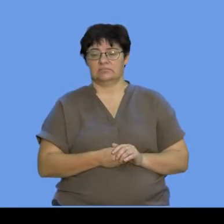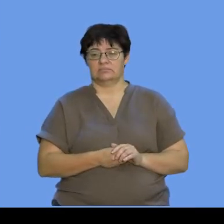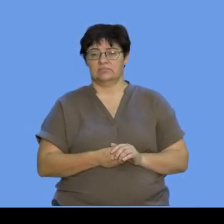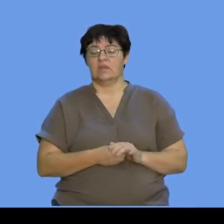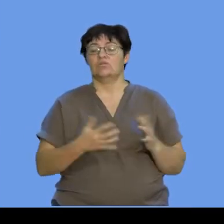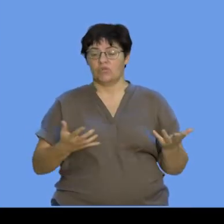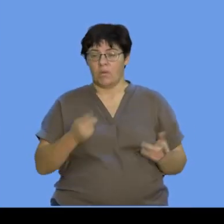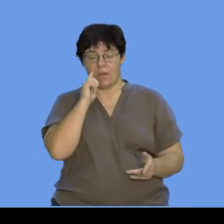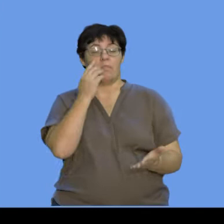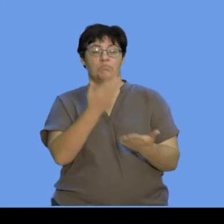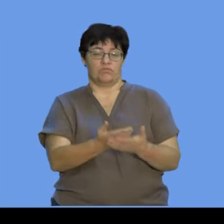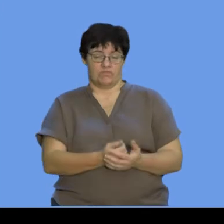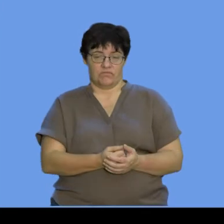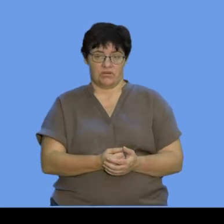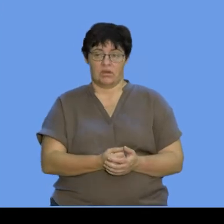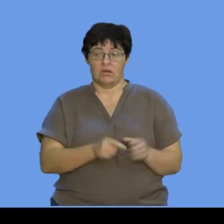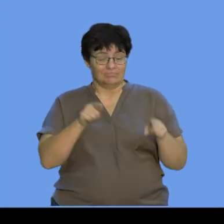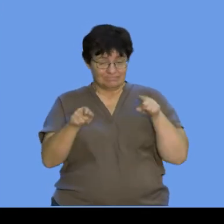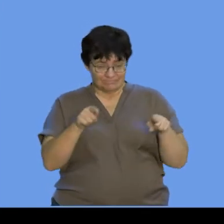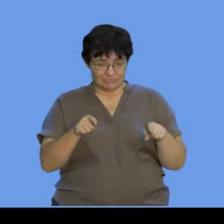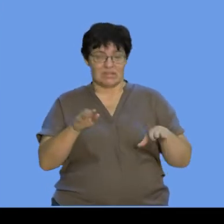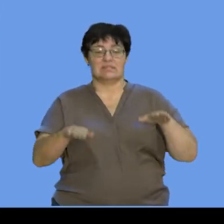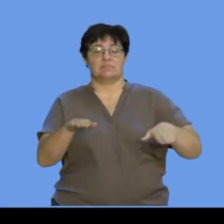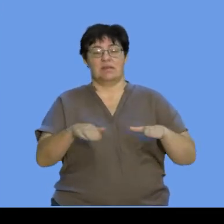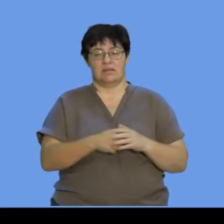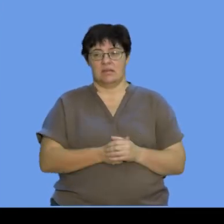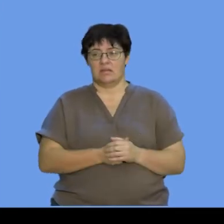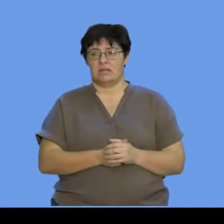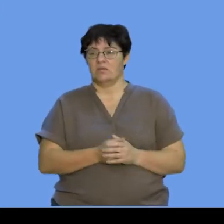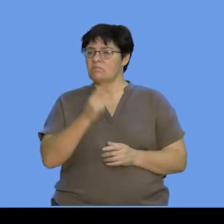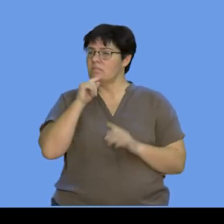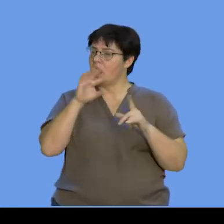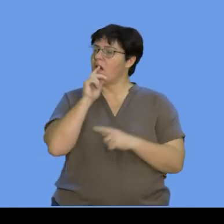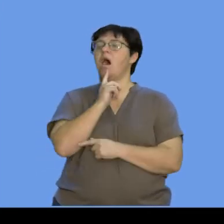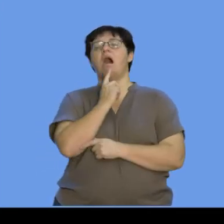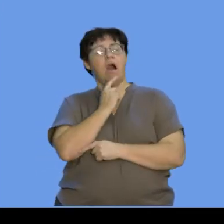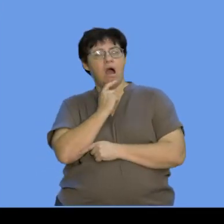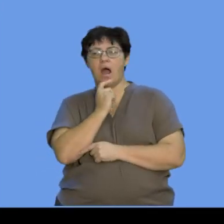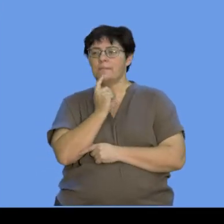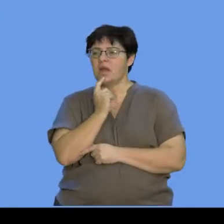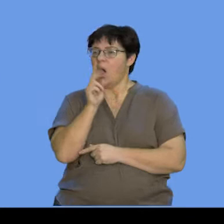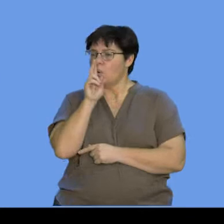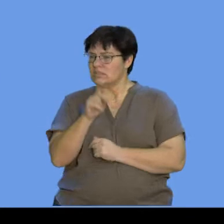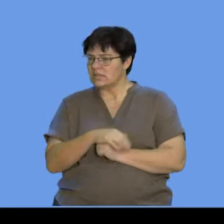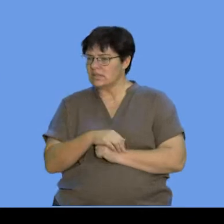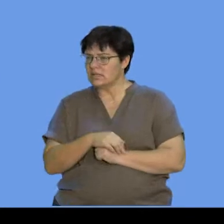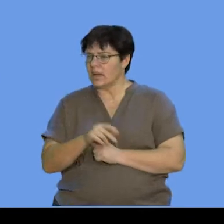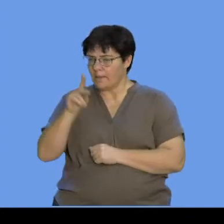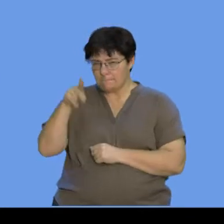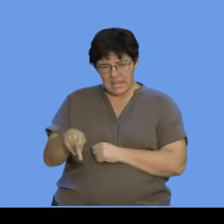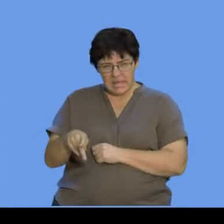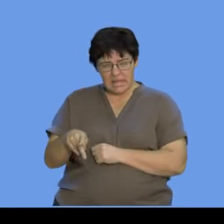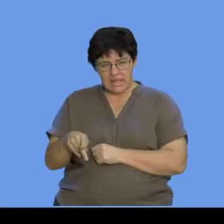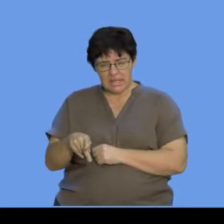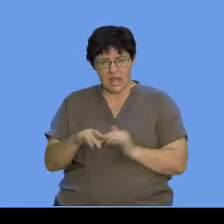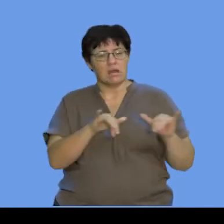one there. So I must prove that those two triangles are similar. You see, already after highlighting them, I can already see that